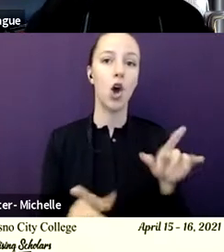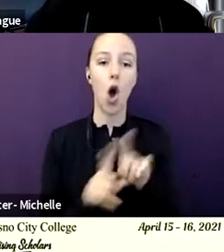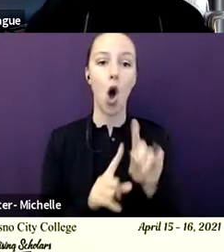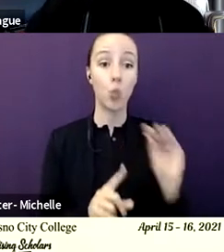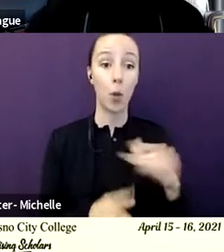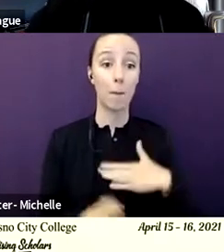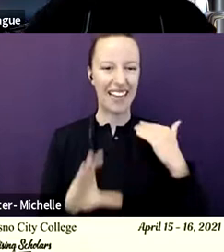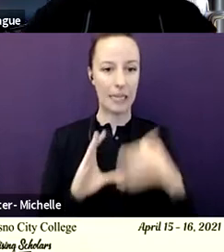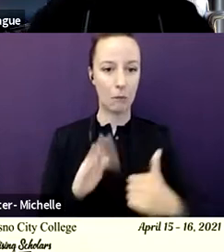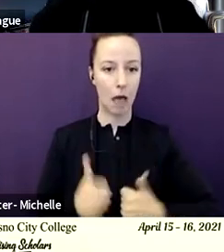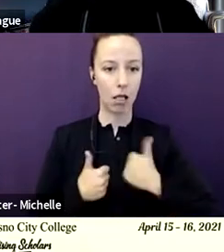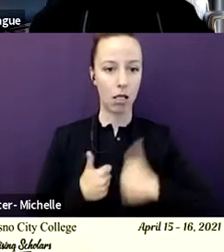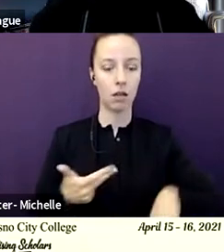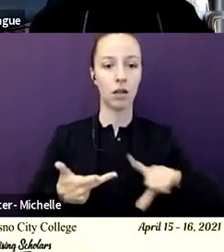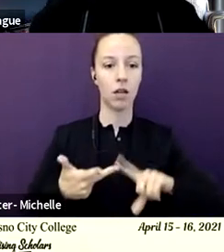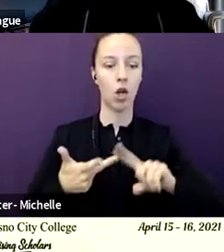contact information.